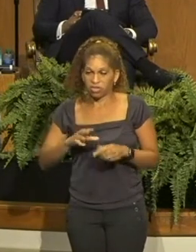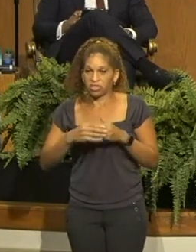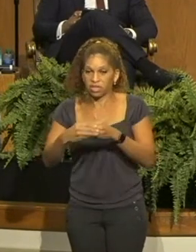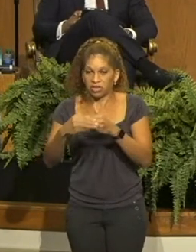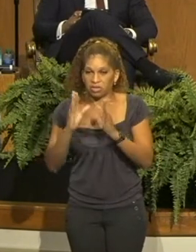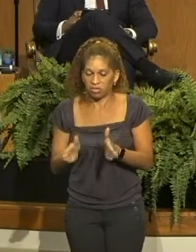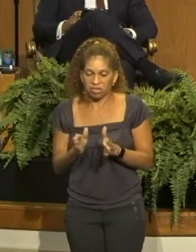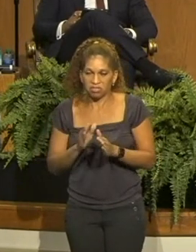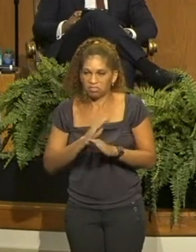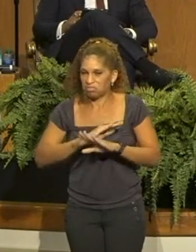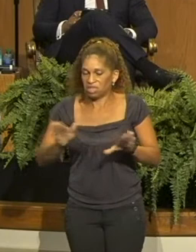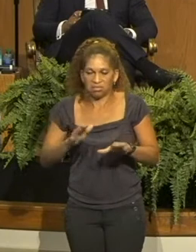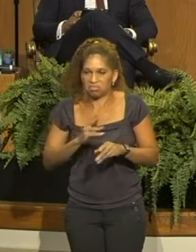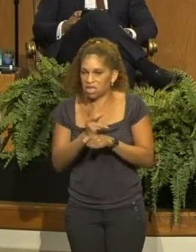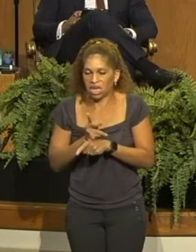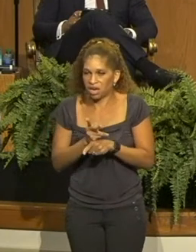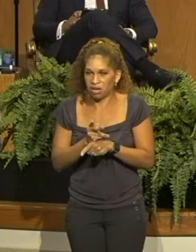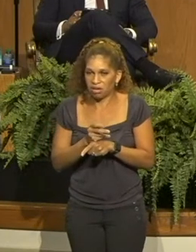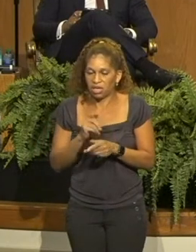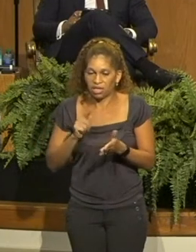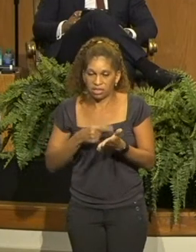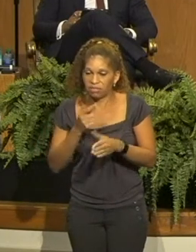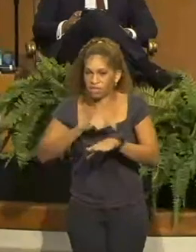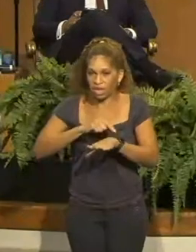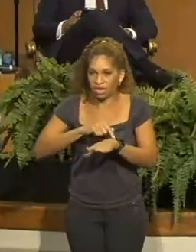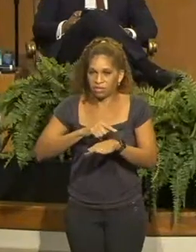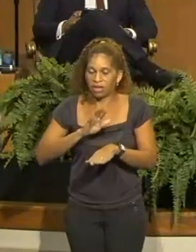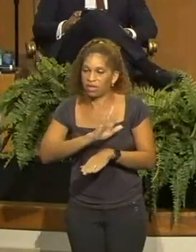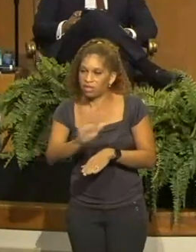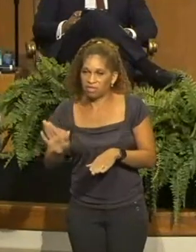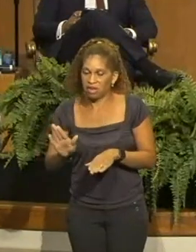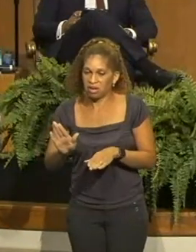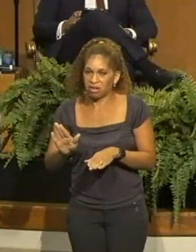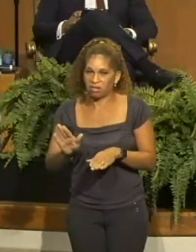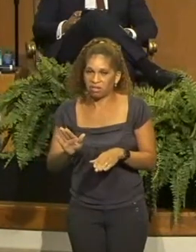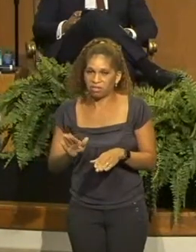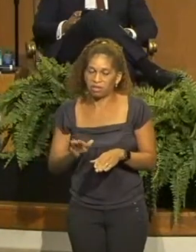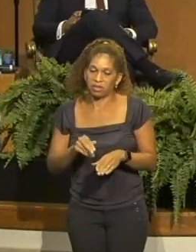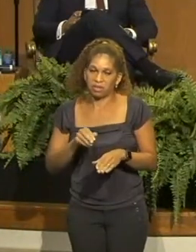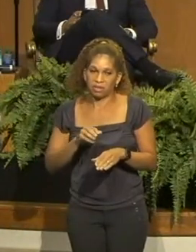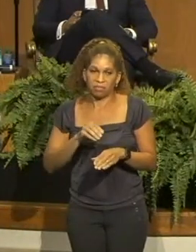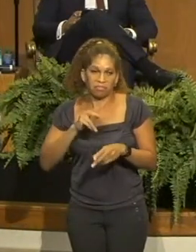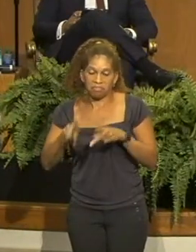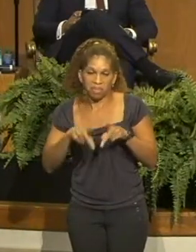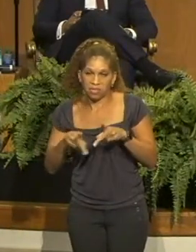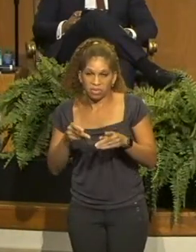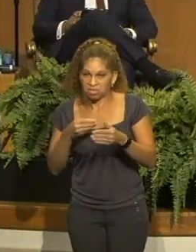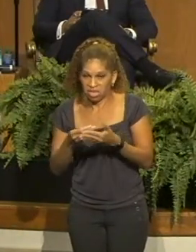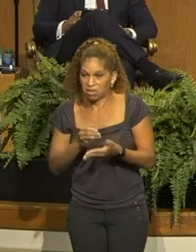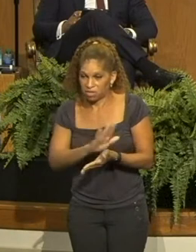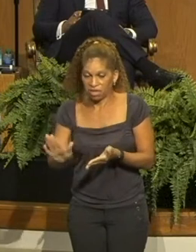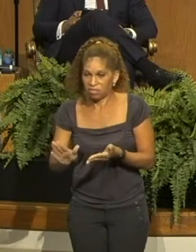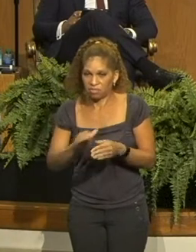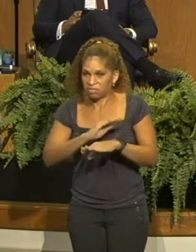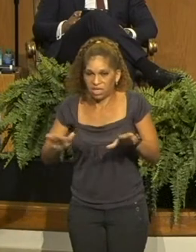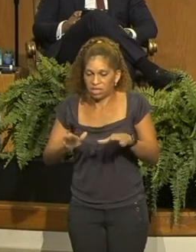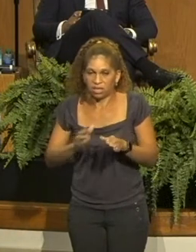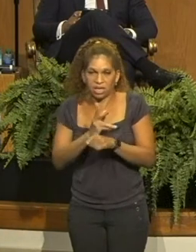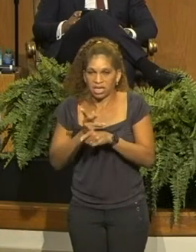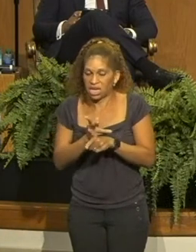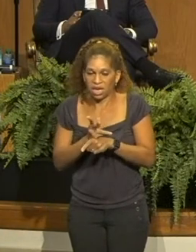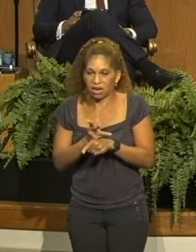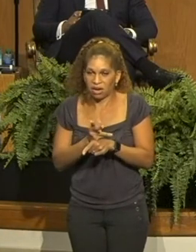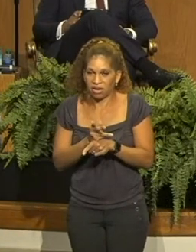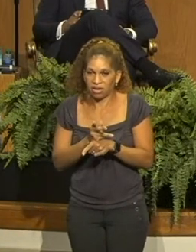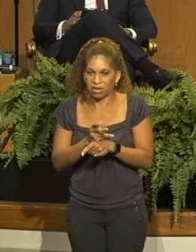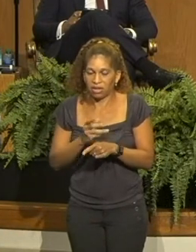didn't care, and sometimes even their fellow sufferers didn't care. Here again,